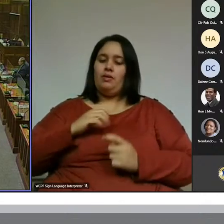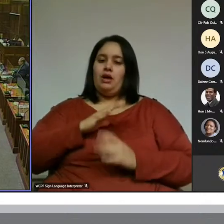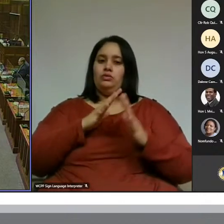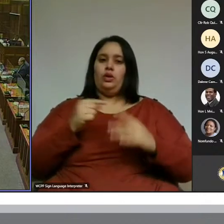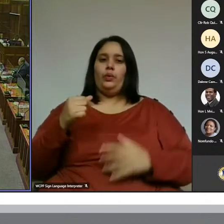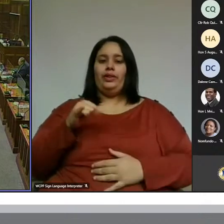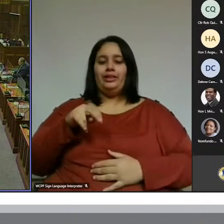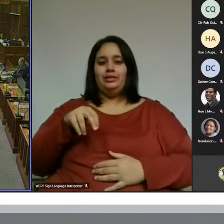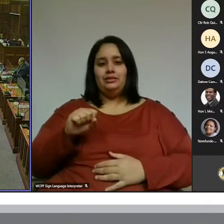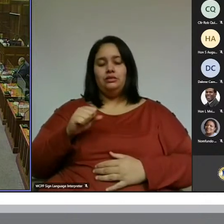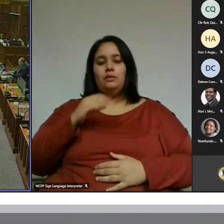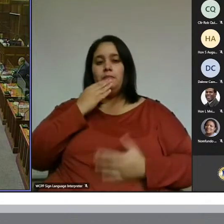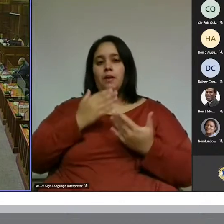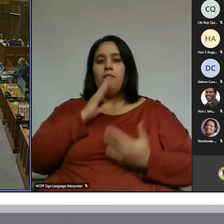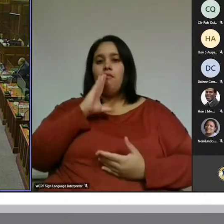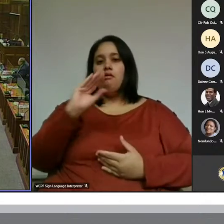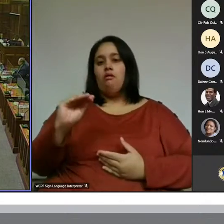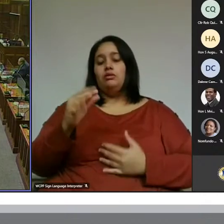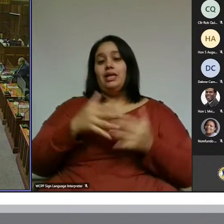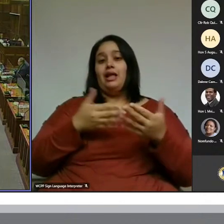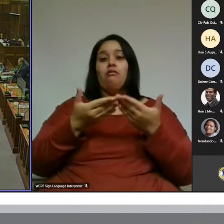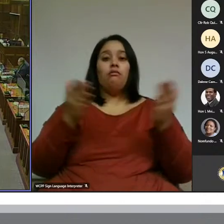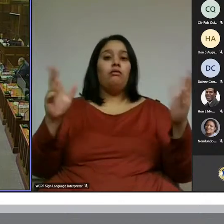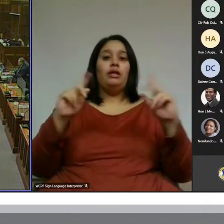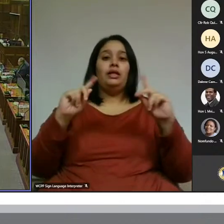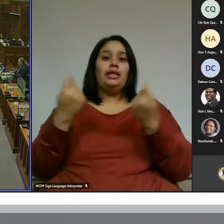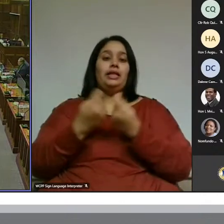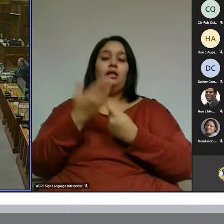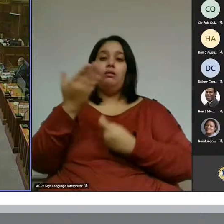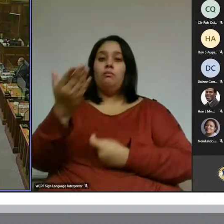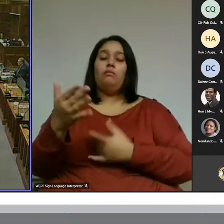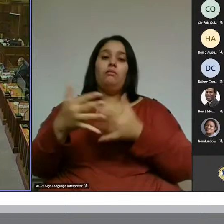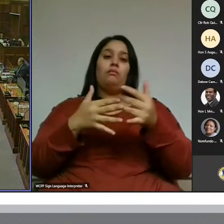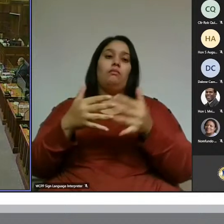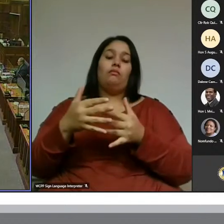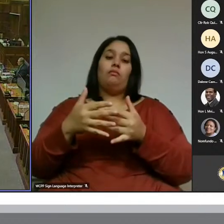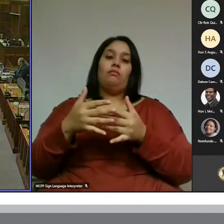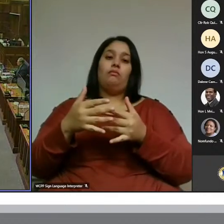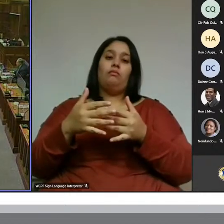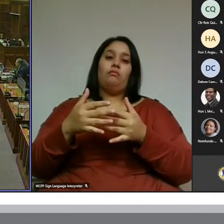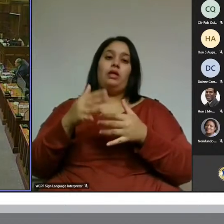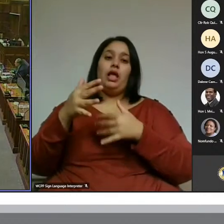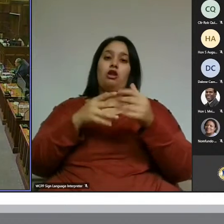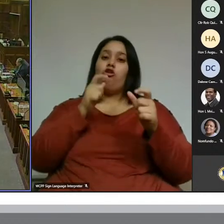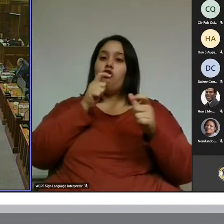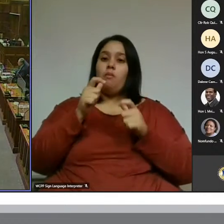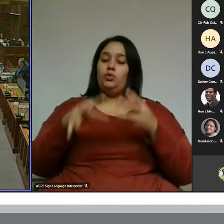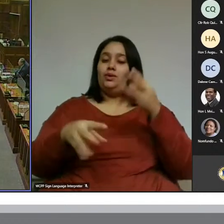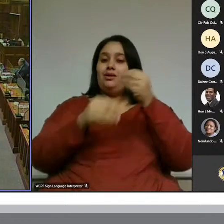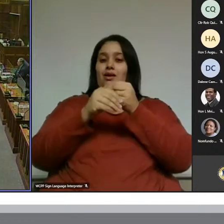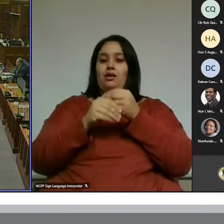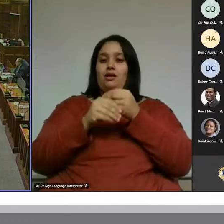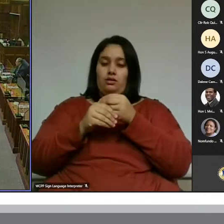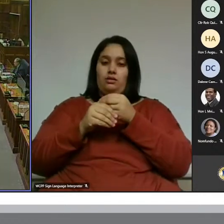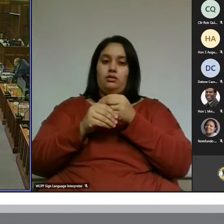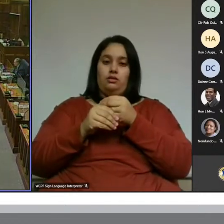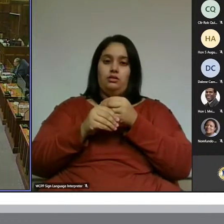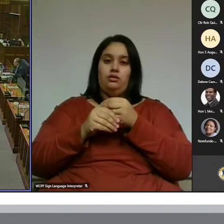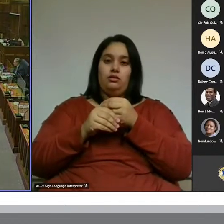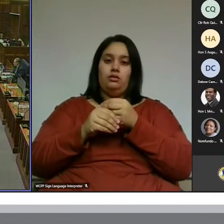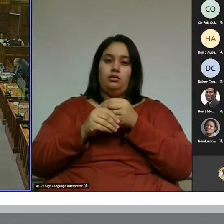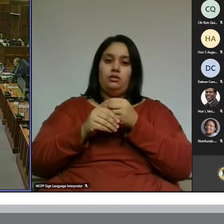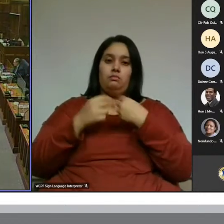Quintus, perhaps ask any of the team members to make any comments. Just looking over